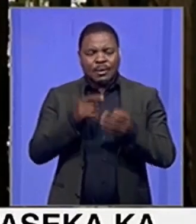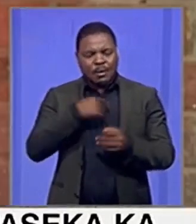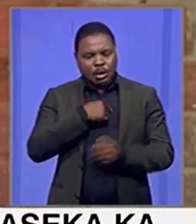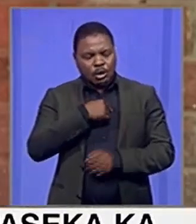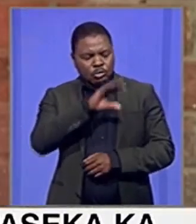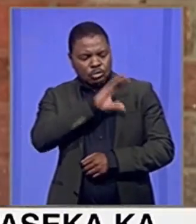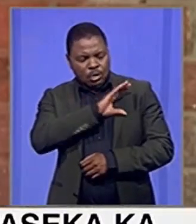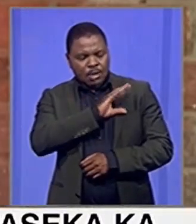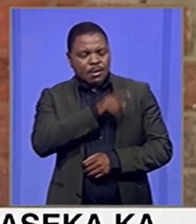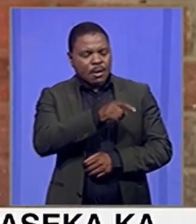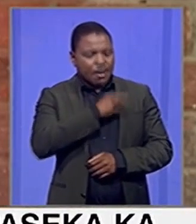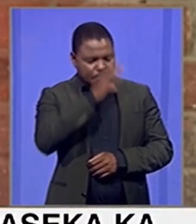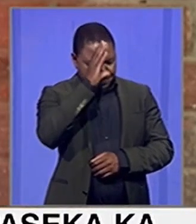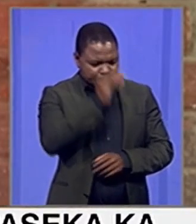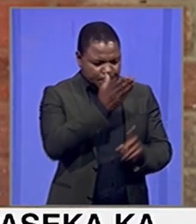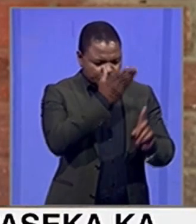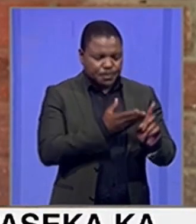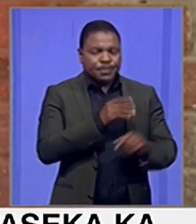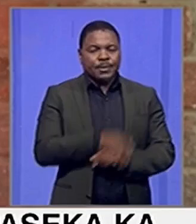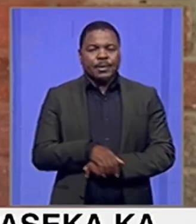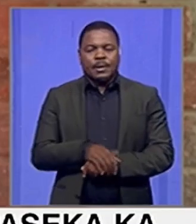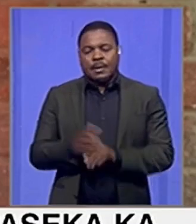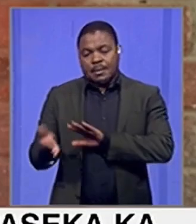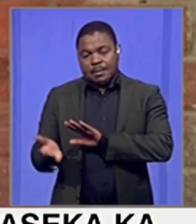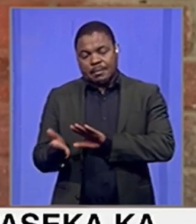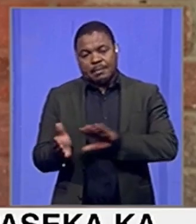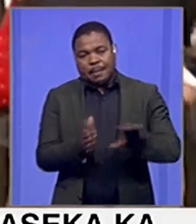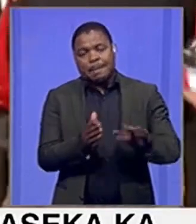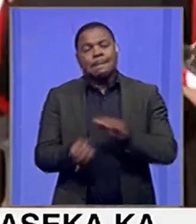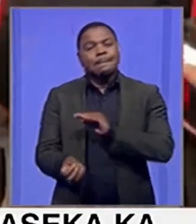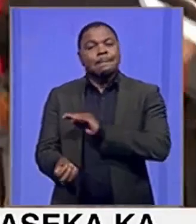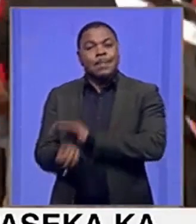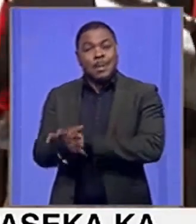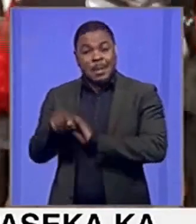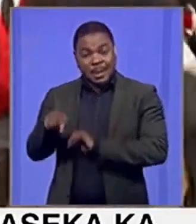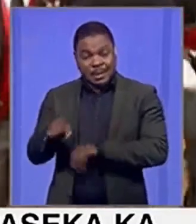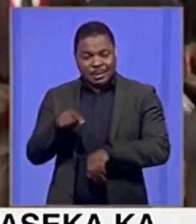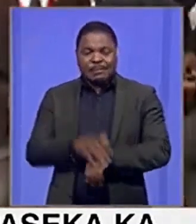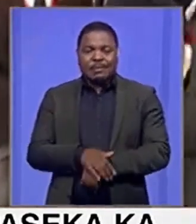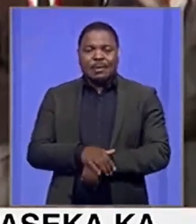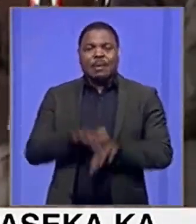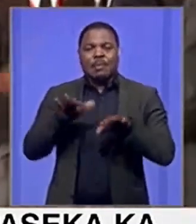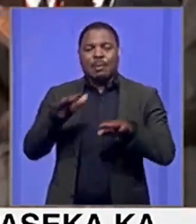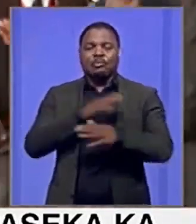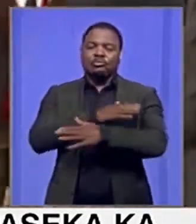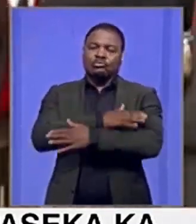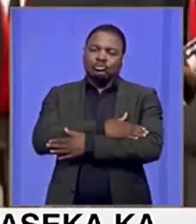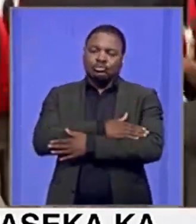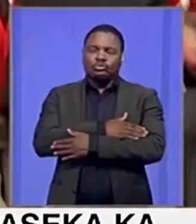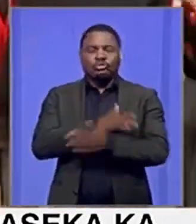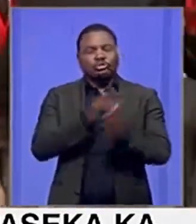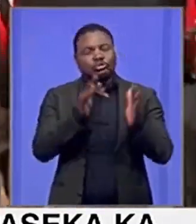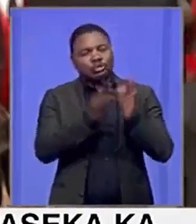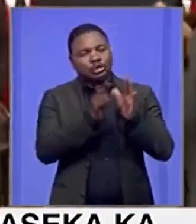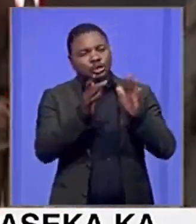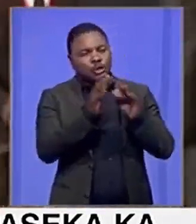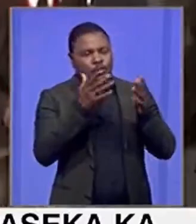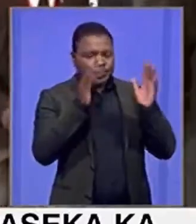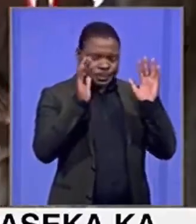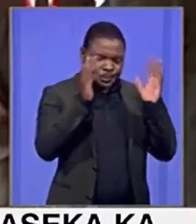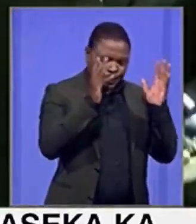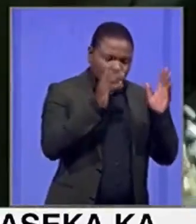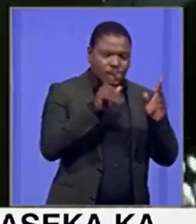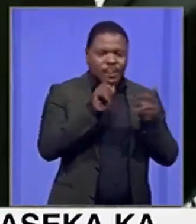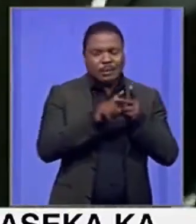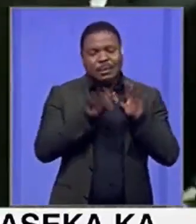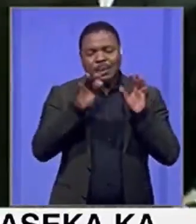Christ. Go ba bangwe ba badudi ba ka Mpumalanga ye e bile nako ye botse ya go ikhutša le go tumiša morena. Go goeleditšwe molaetša wa tshwarelwano